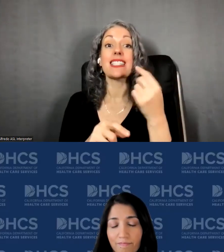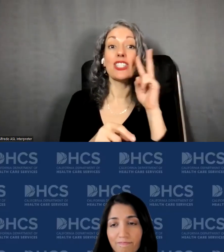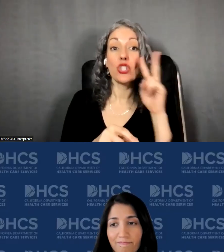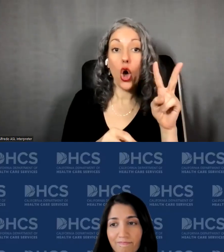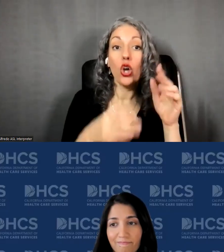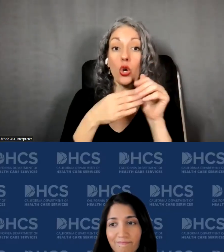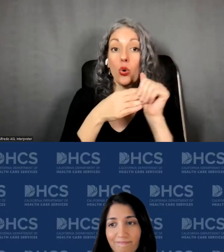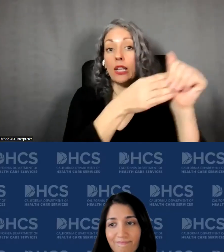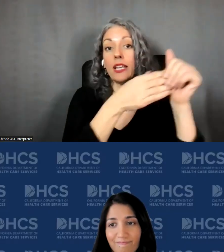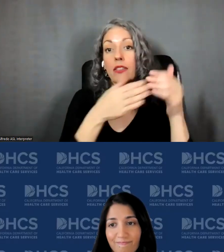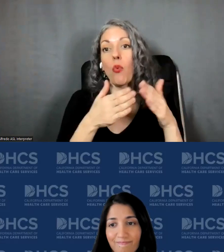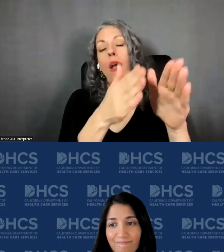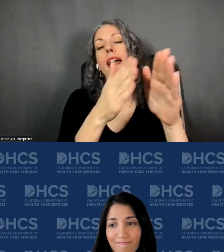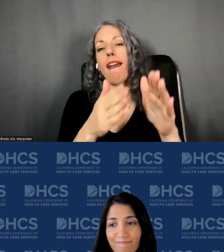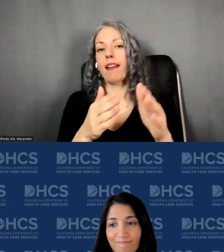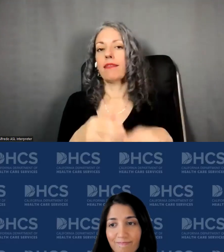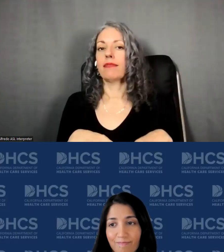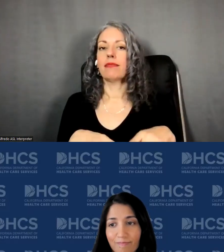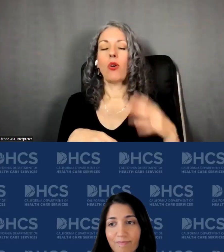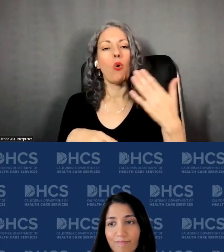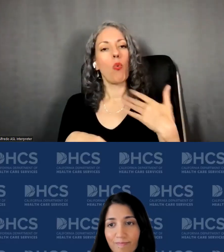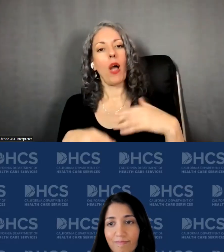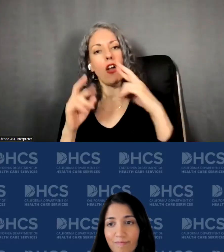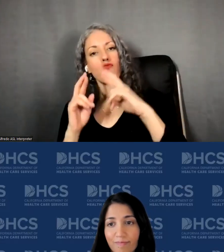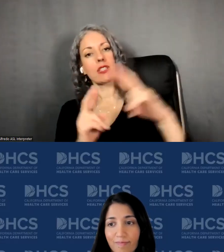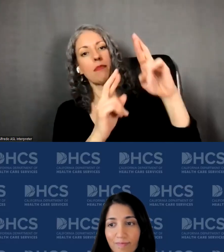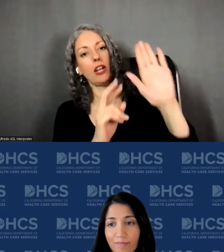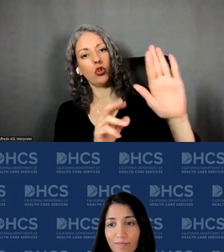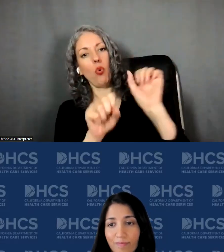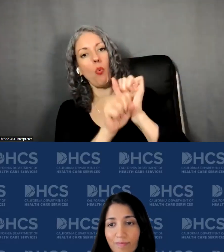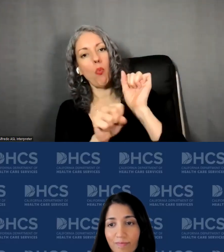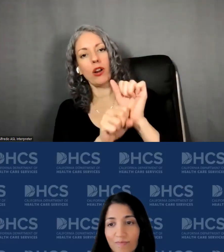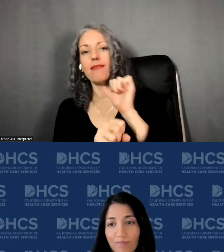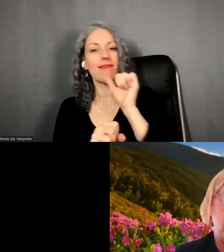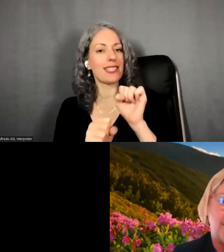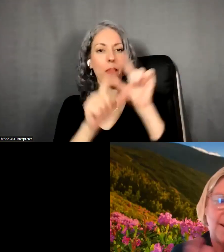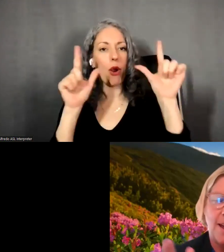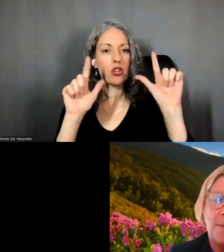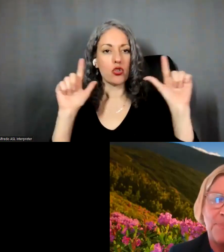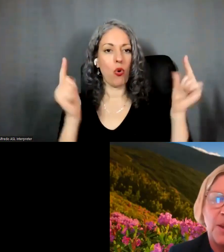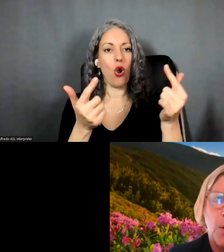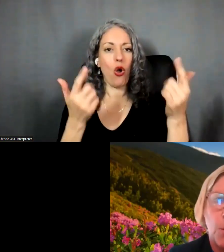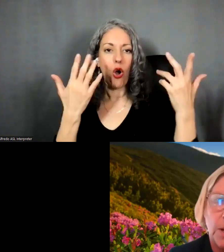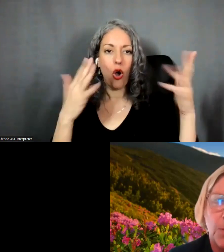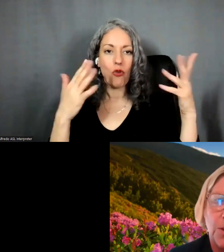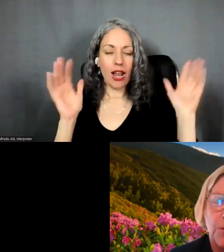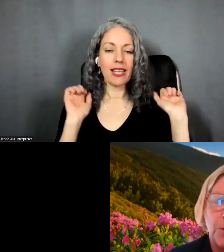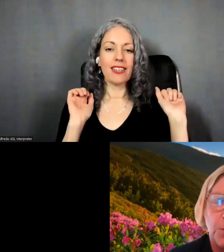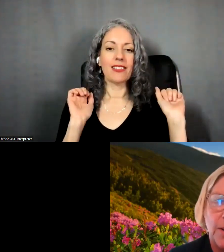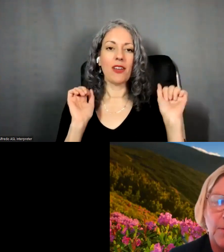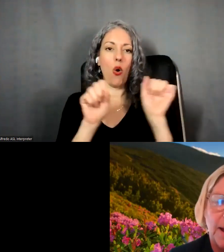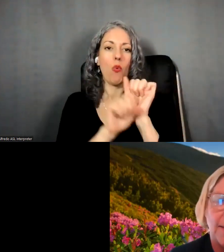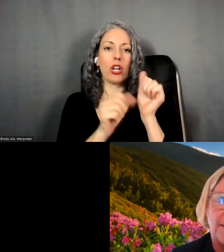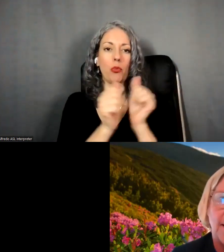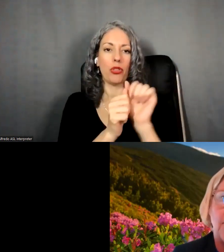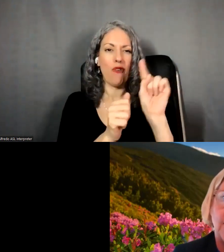way, as you do in so many respects with your work, but that it's no surprise that you all are already working with your first